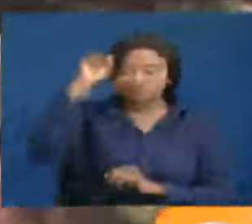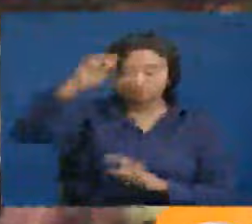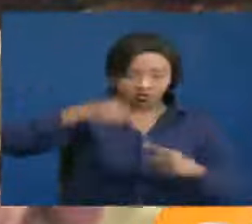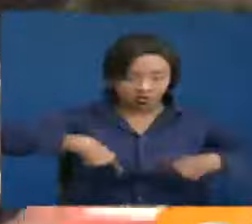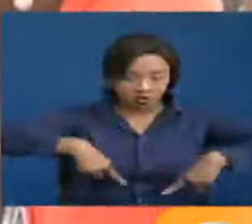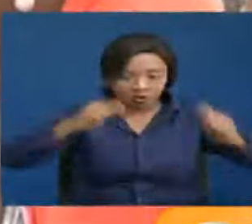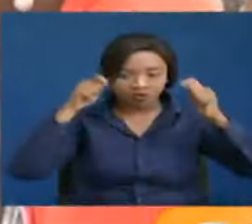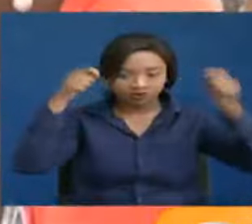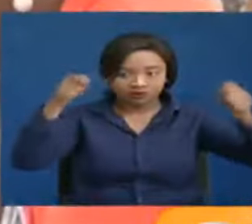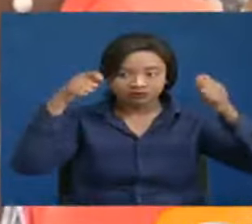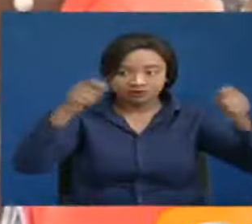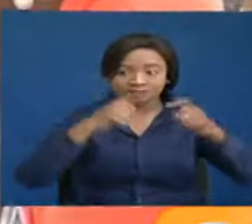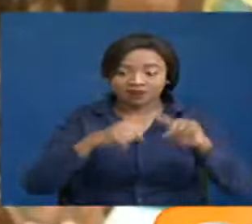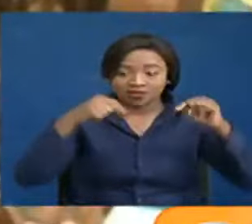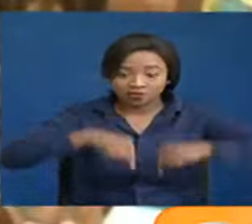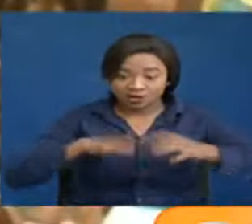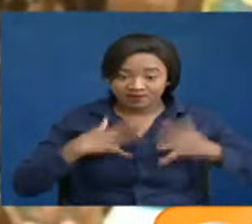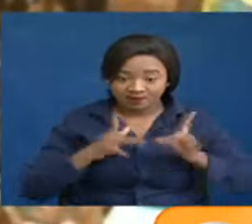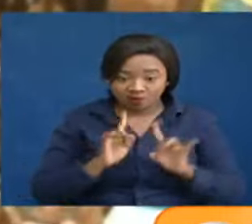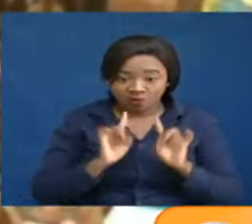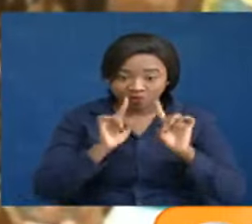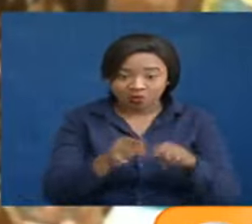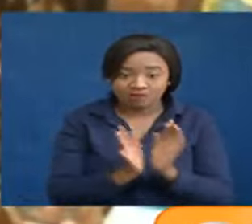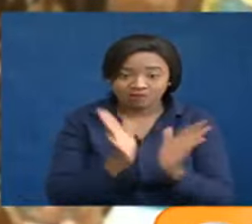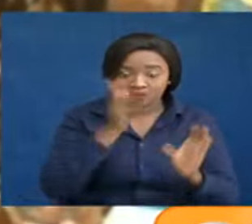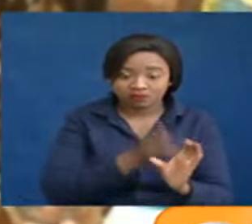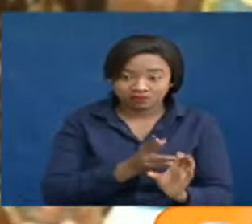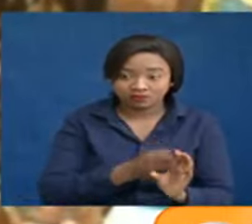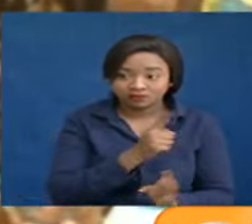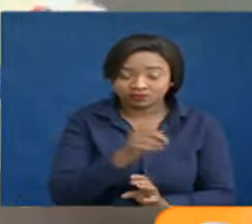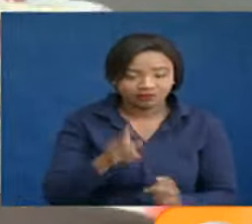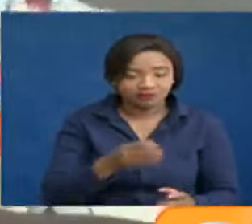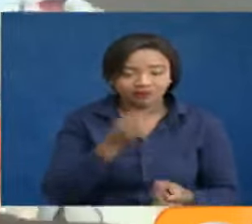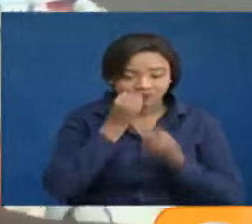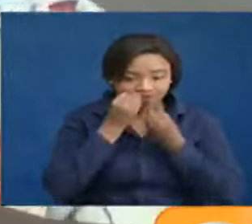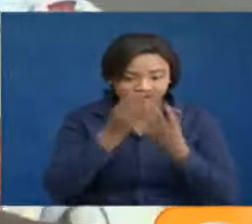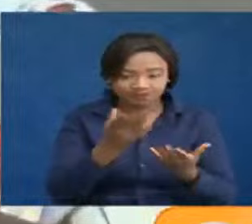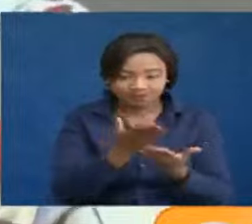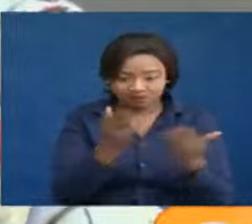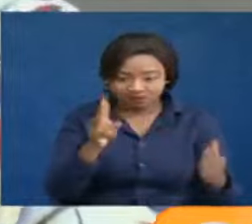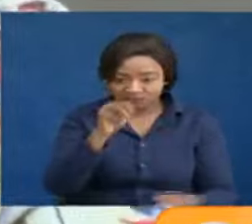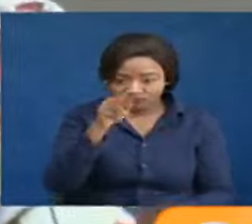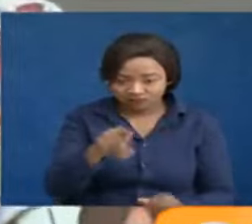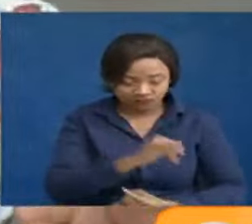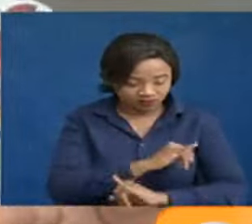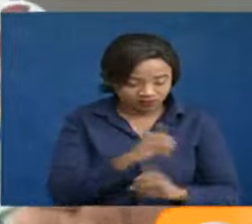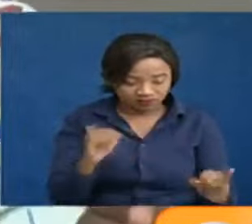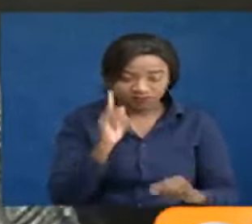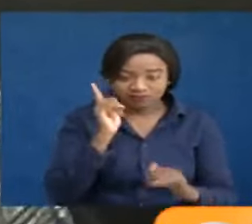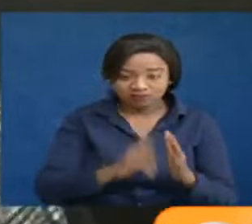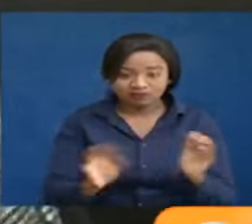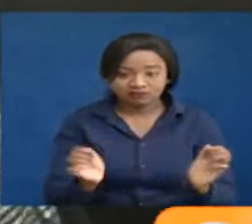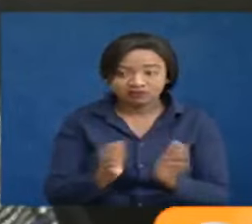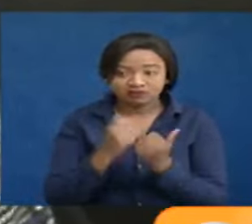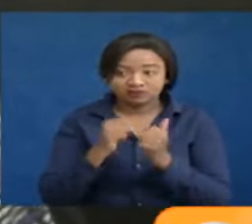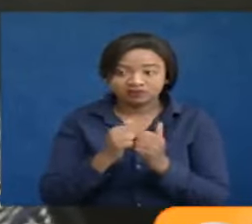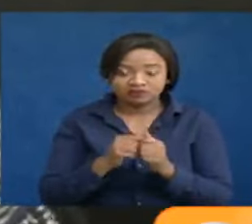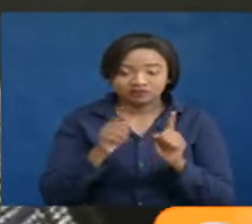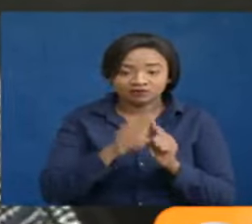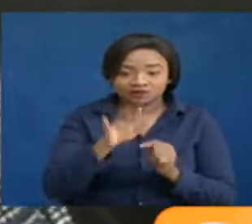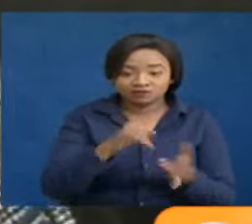of today's public participation exercise in both counties did not fail to remind the MPs of consequences of their defiant approval